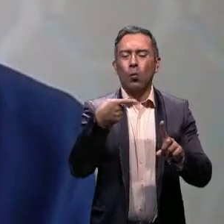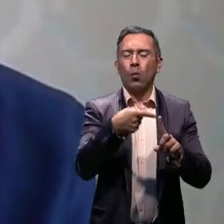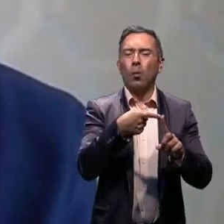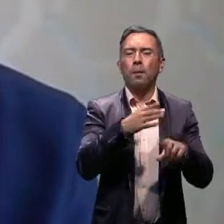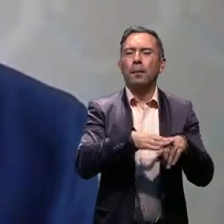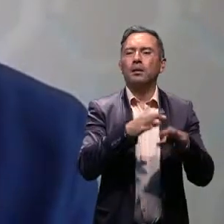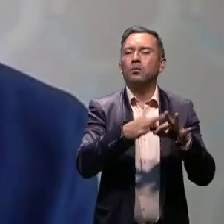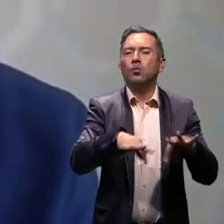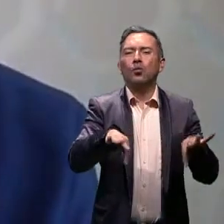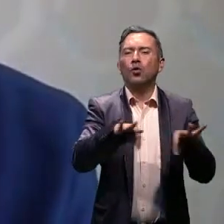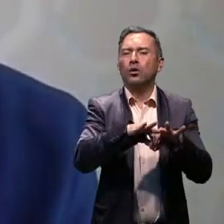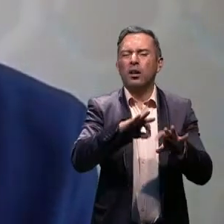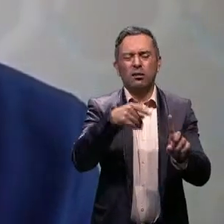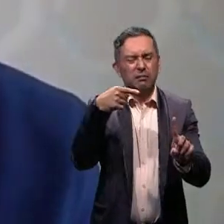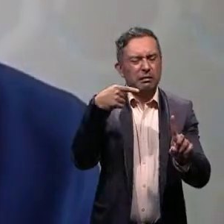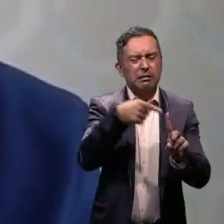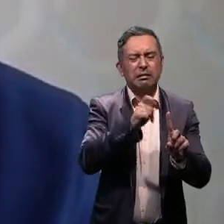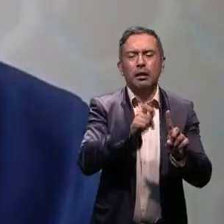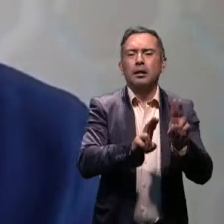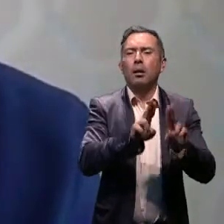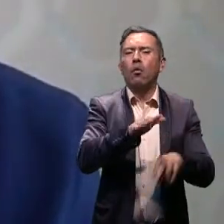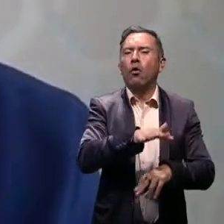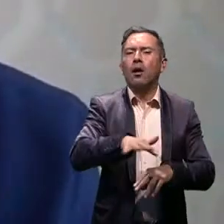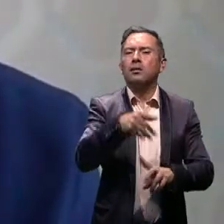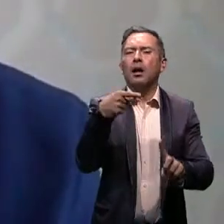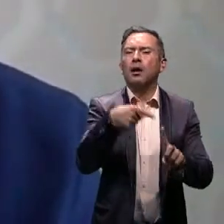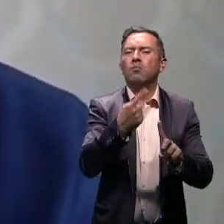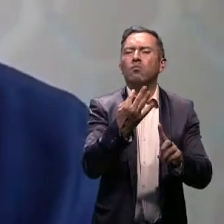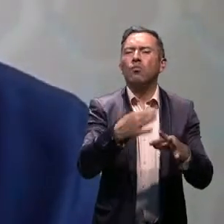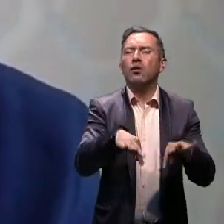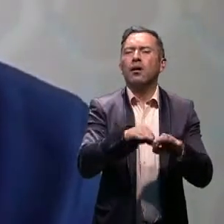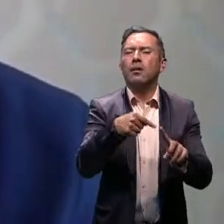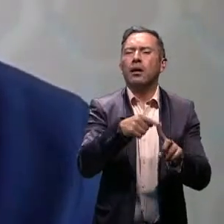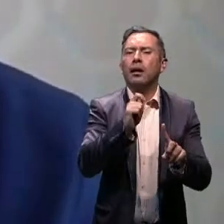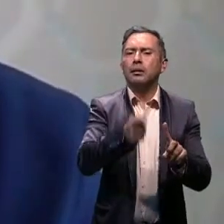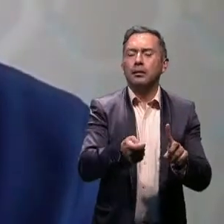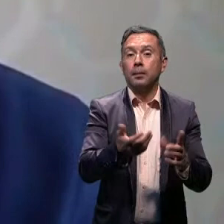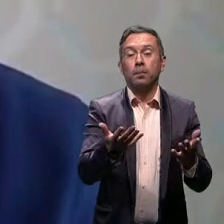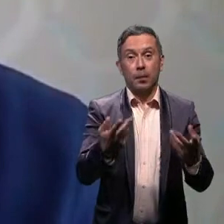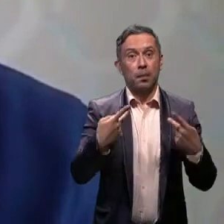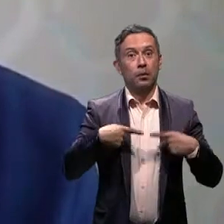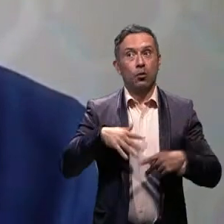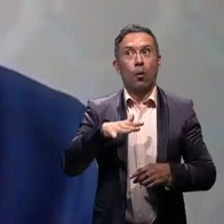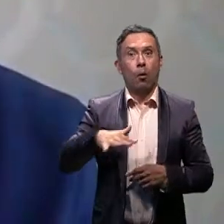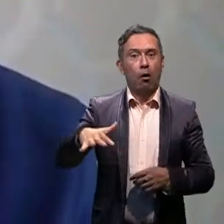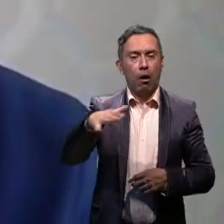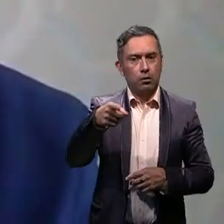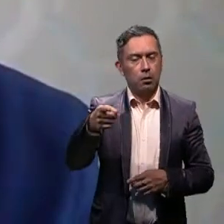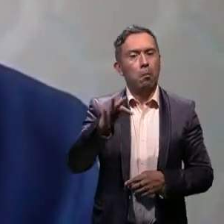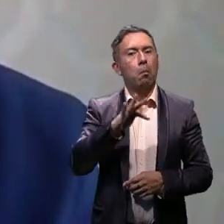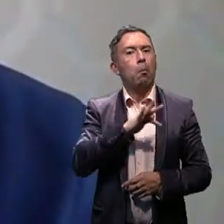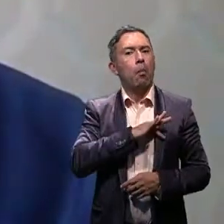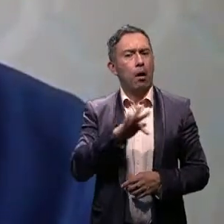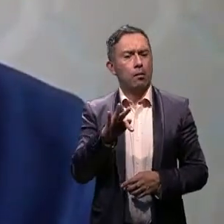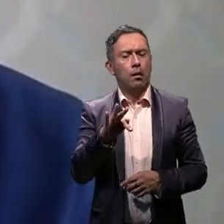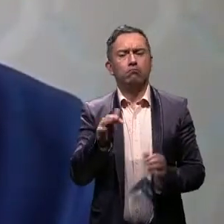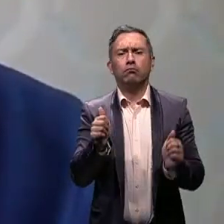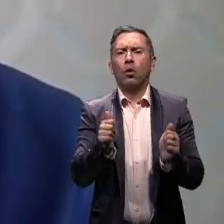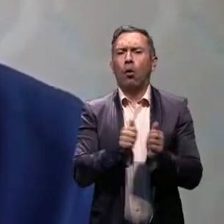central foundations of democracy. The possibility that the society is able